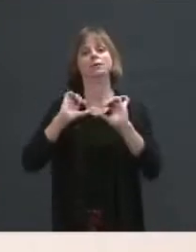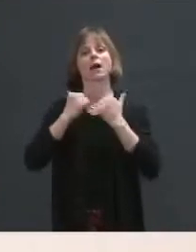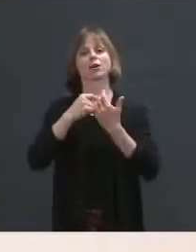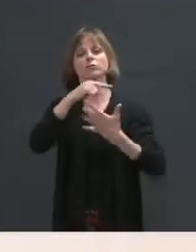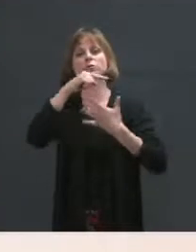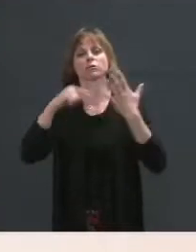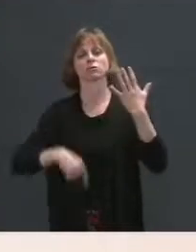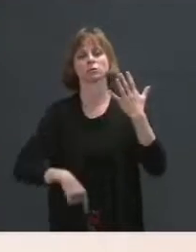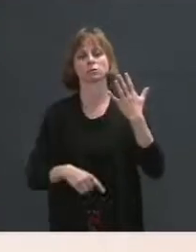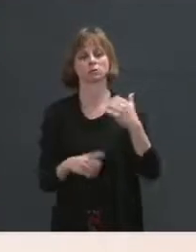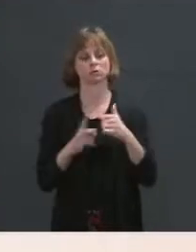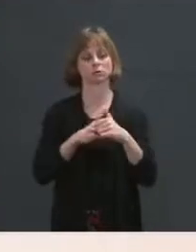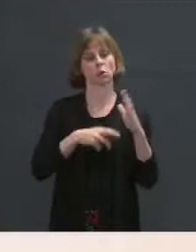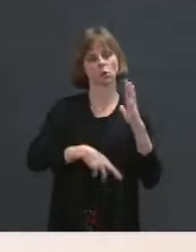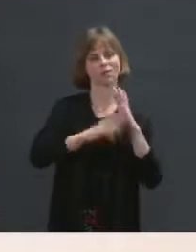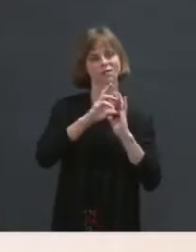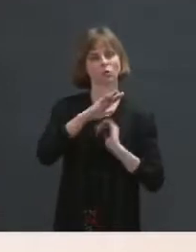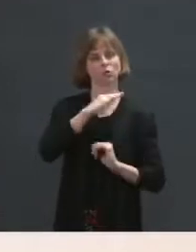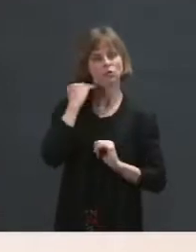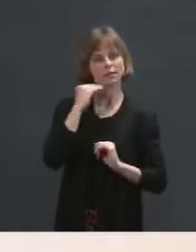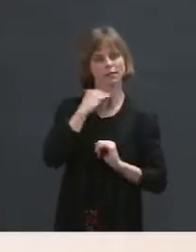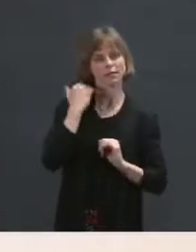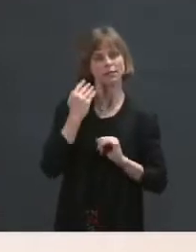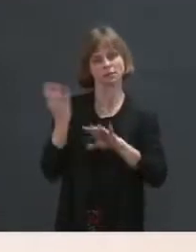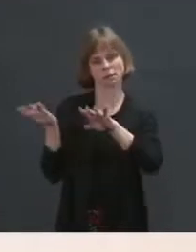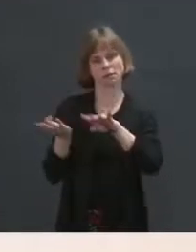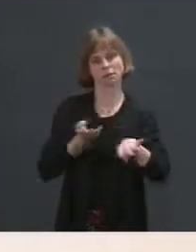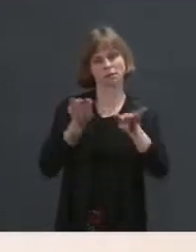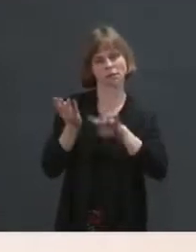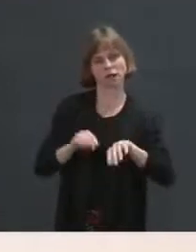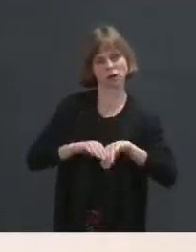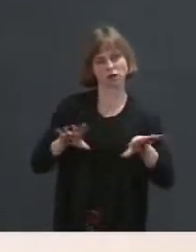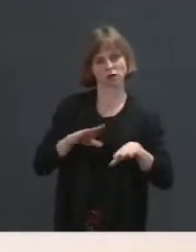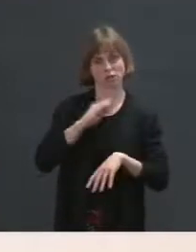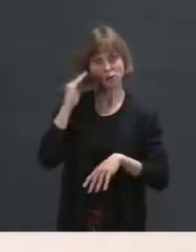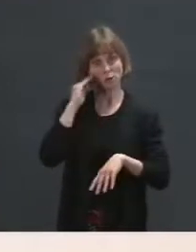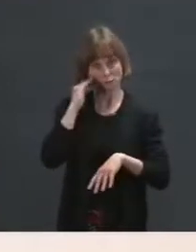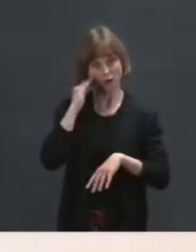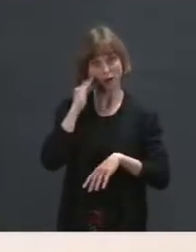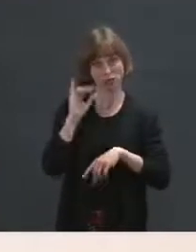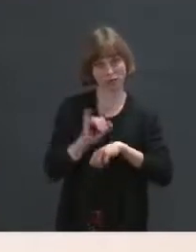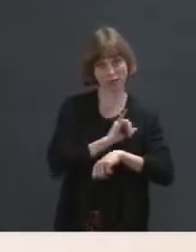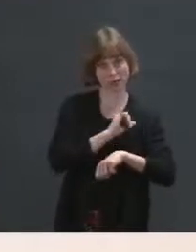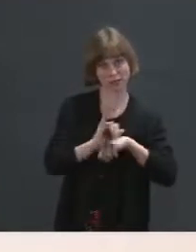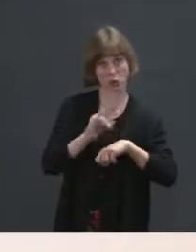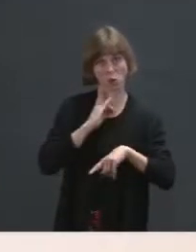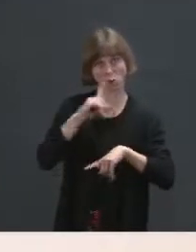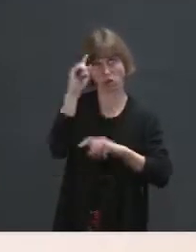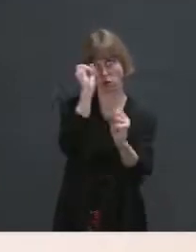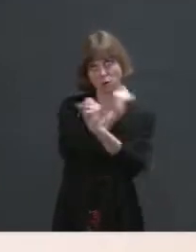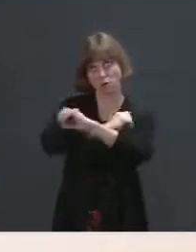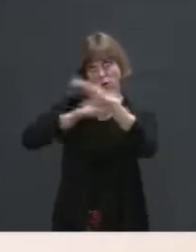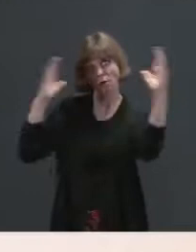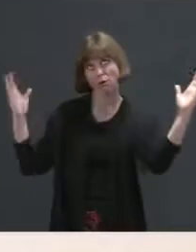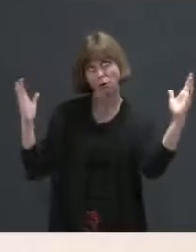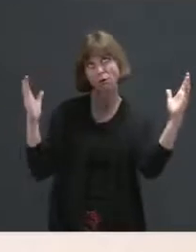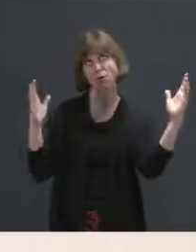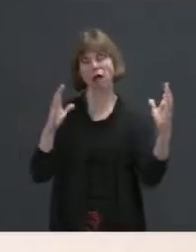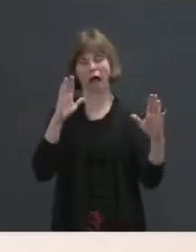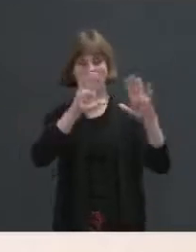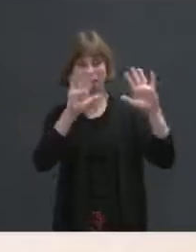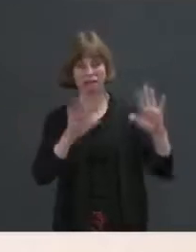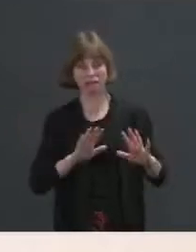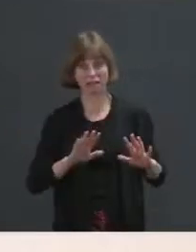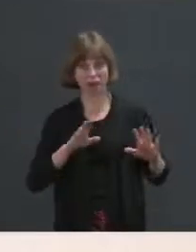going to review risks in supply chains and in our domestic industrial base. They're going to think broadly about risk. There's climate risk and